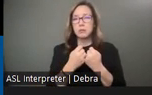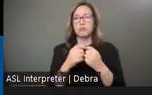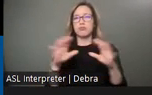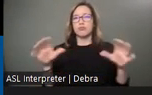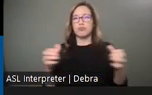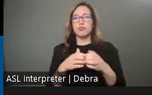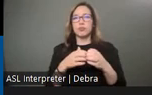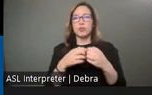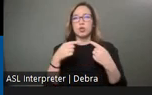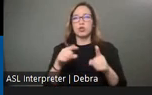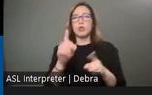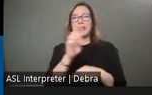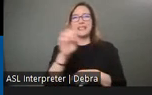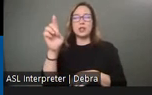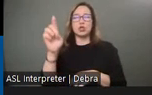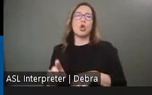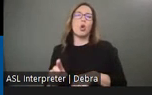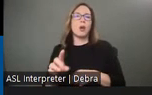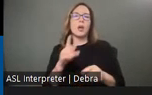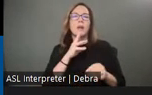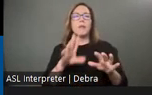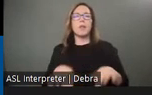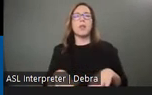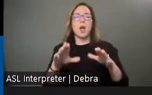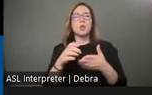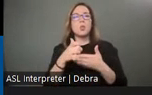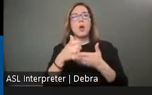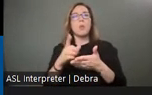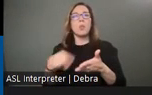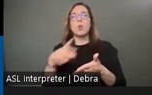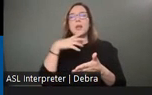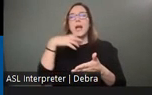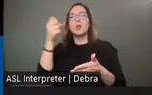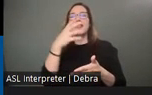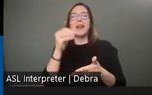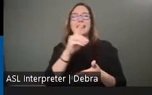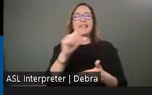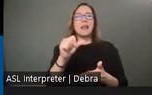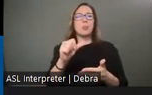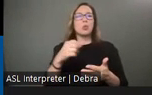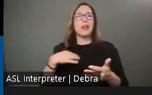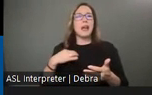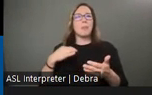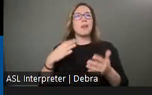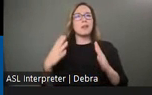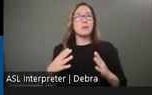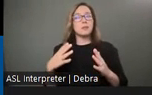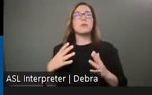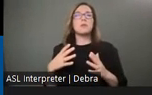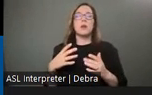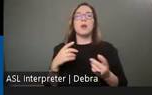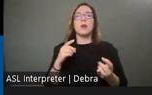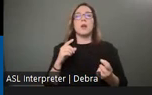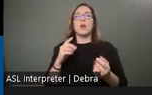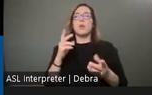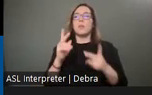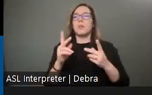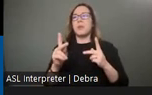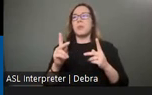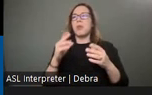flood to go out and assist the elderly and disabled applicants. Many times we were approached by residents who